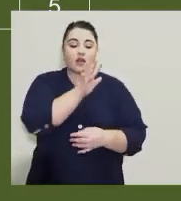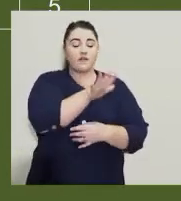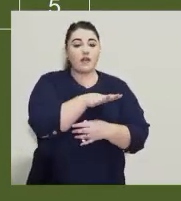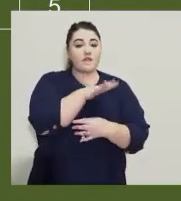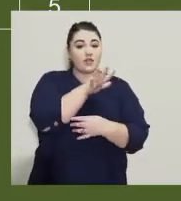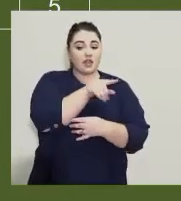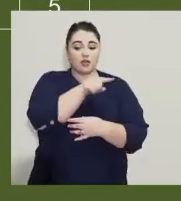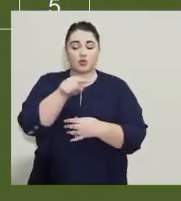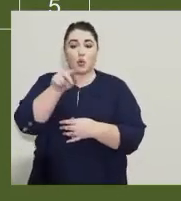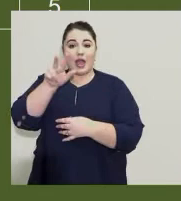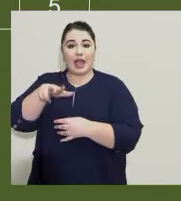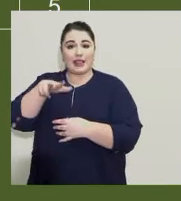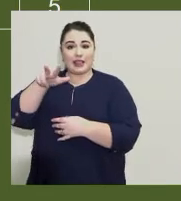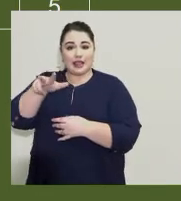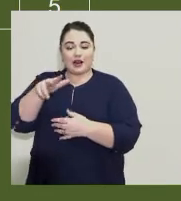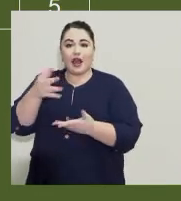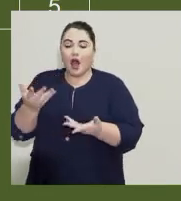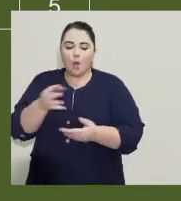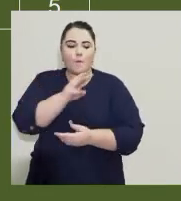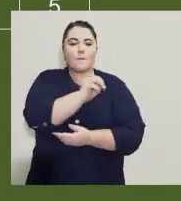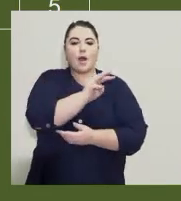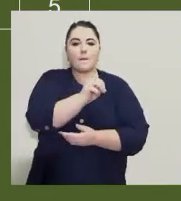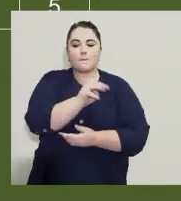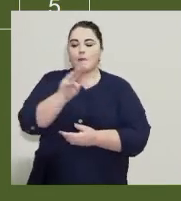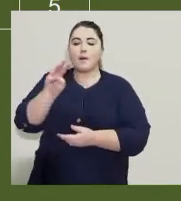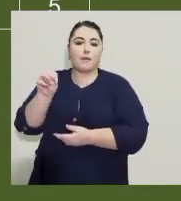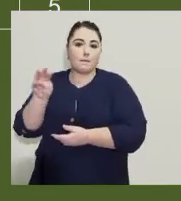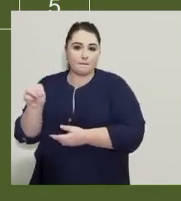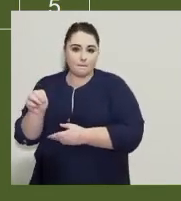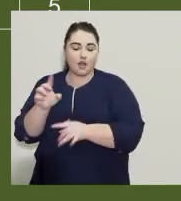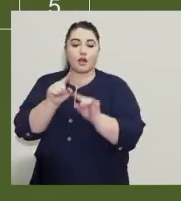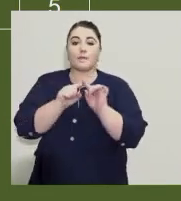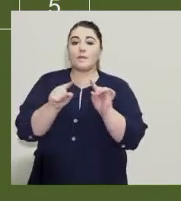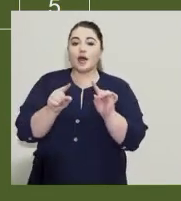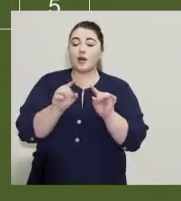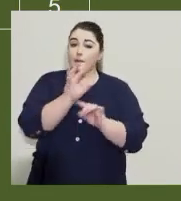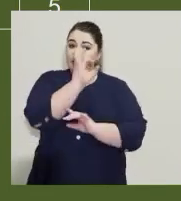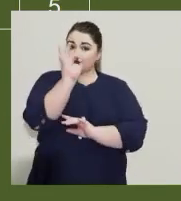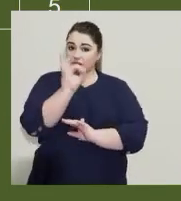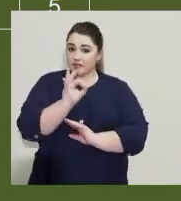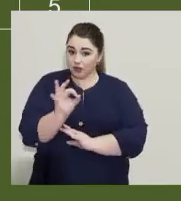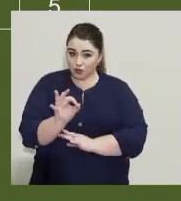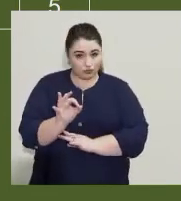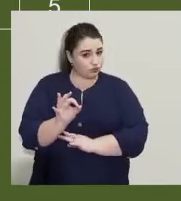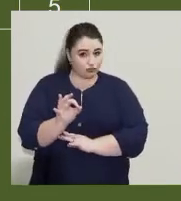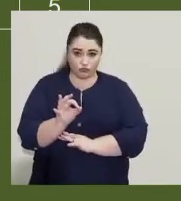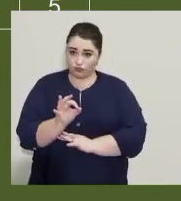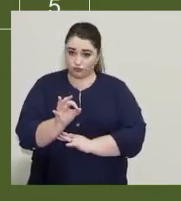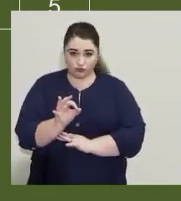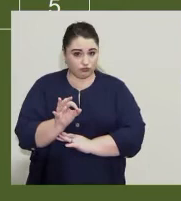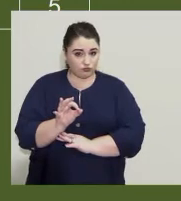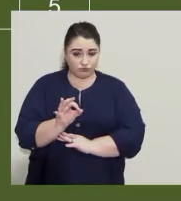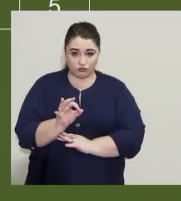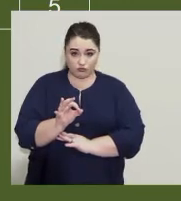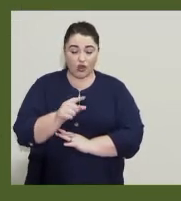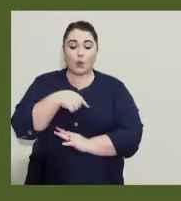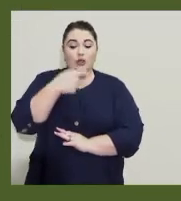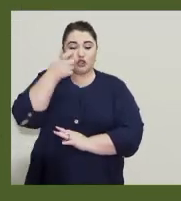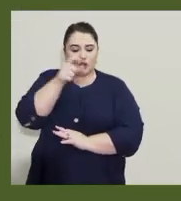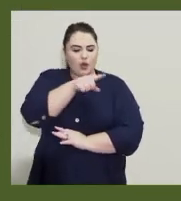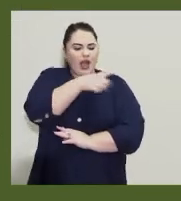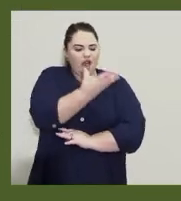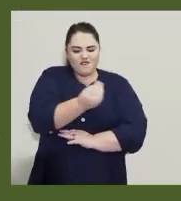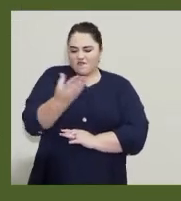It grew from 15 to 18 in millimeters. But when we talk about the percentage, we